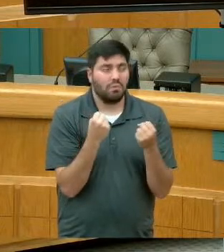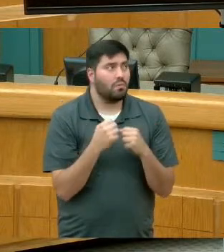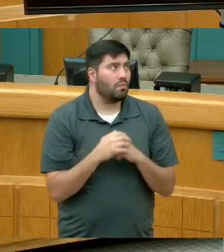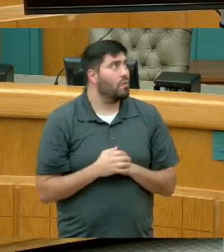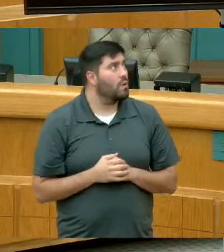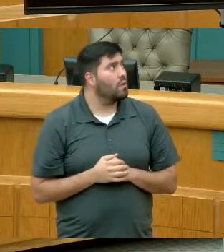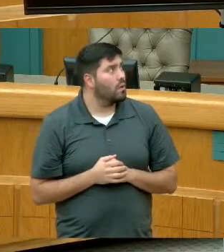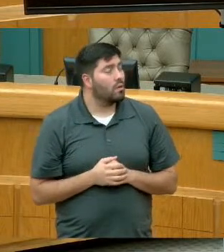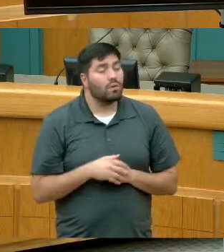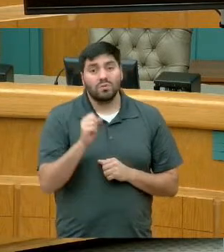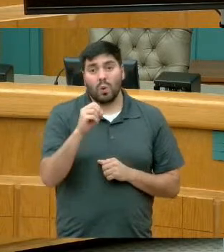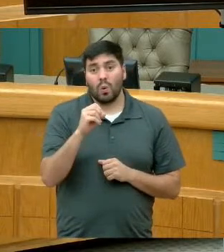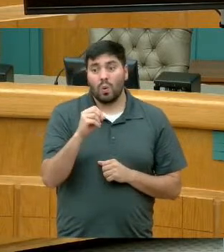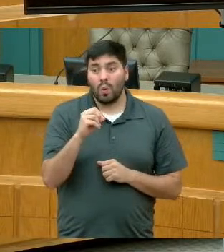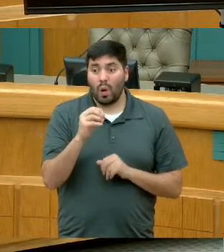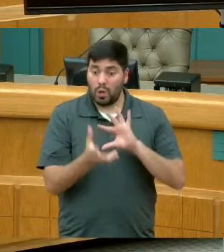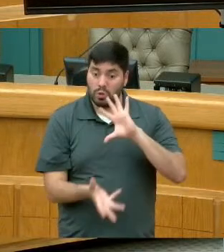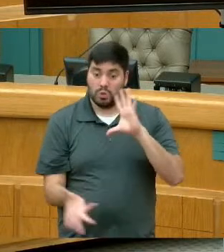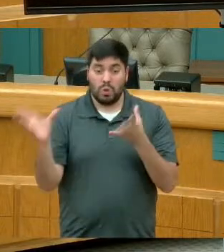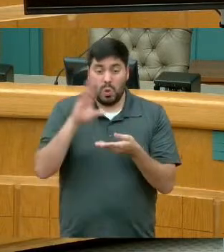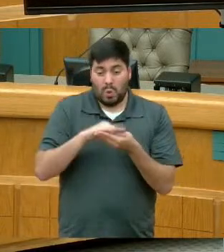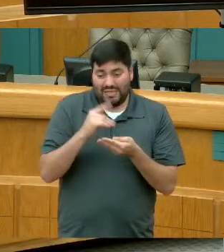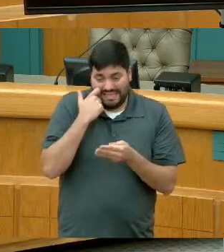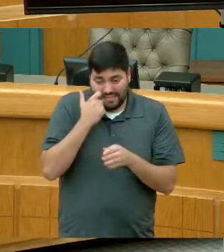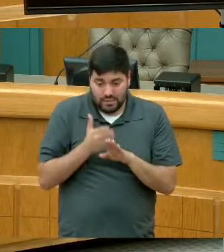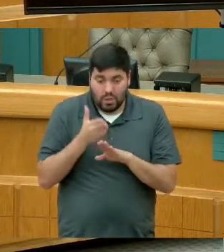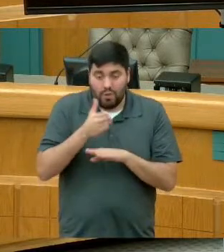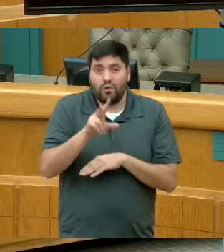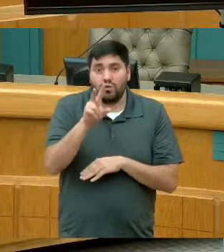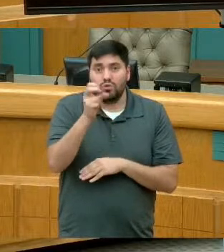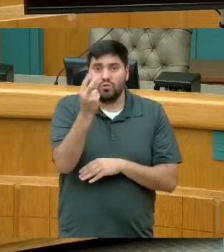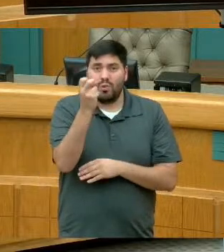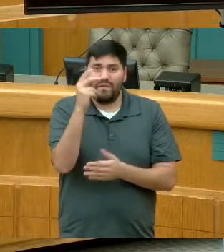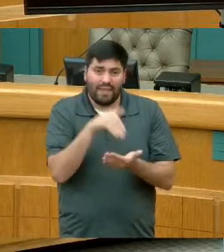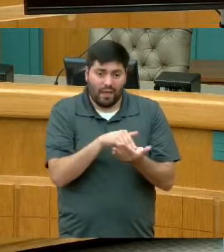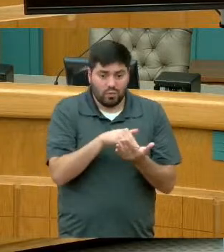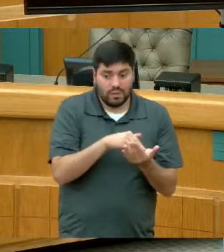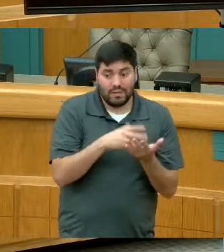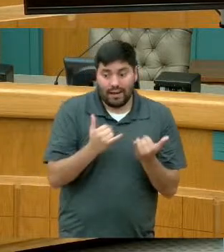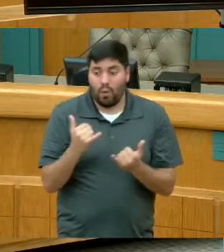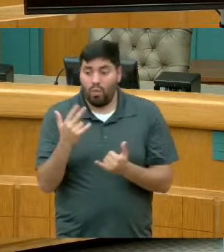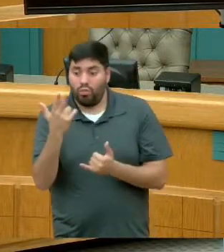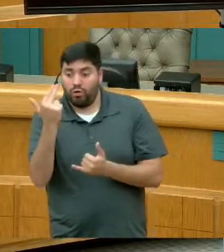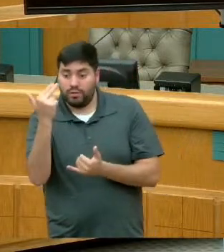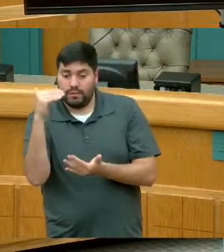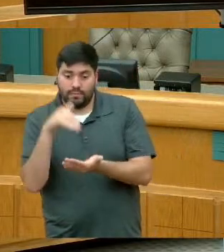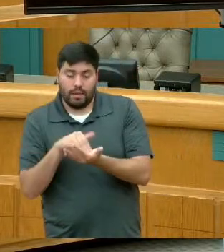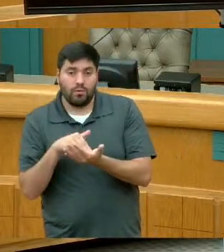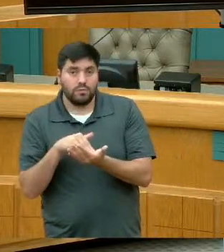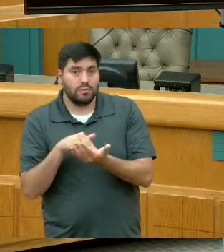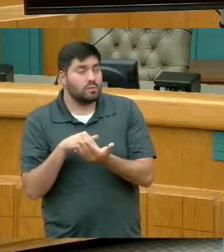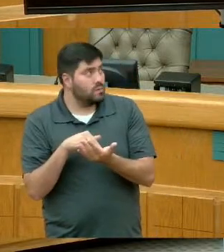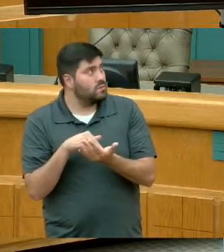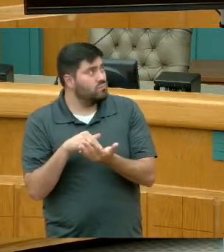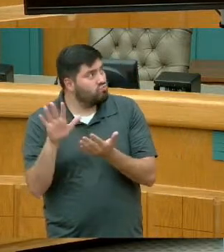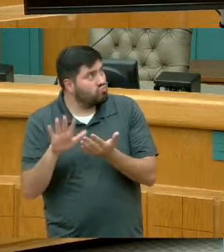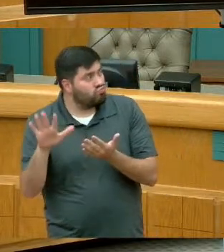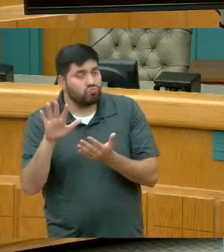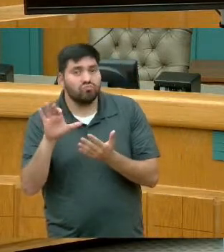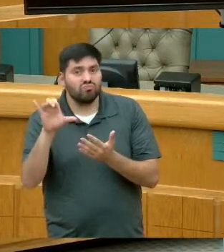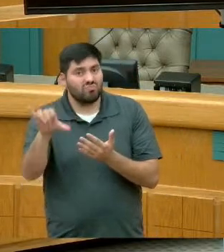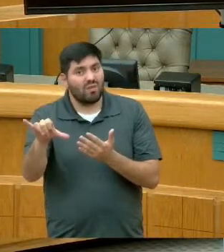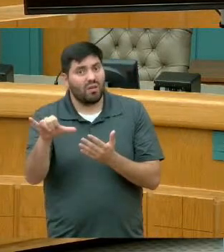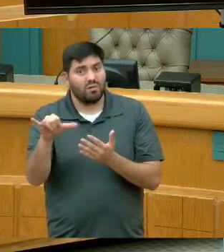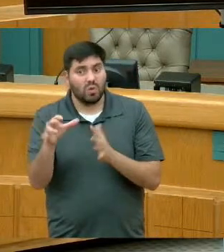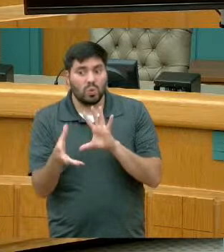total cases just went over 12,000 to 13,062 with our new cases today. and we're